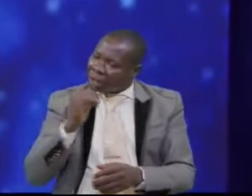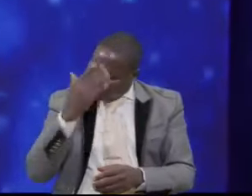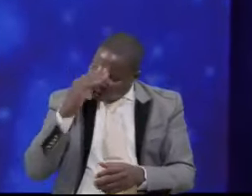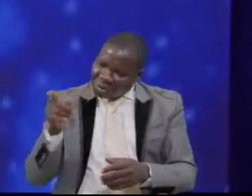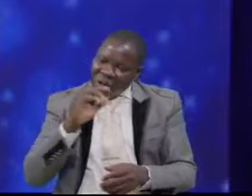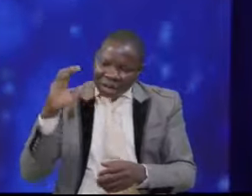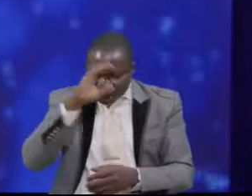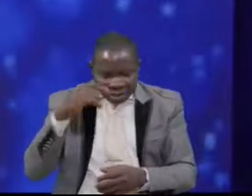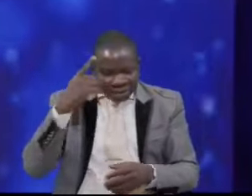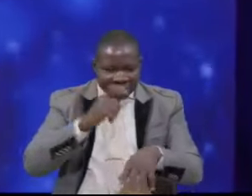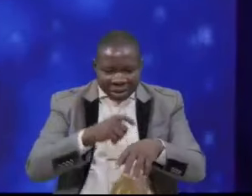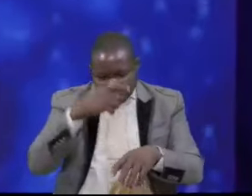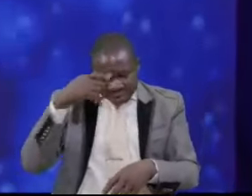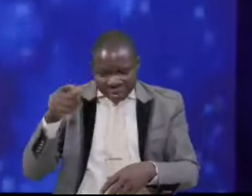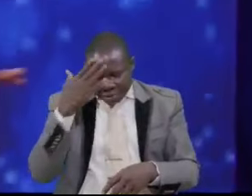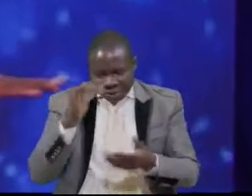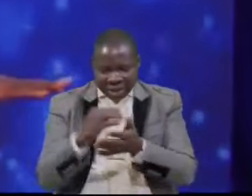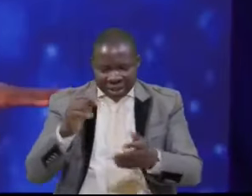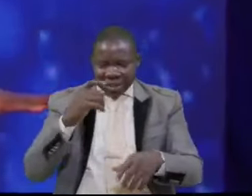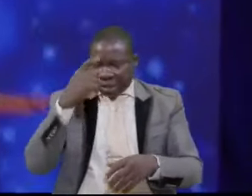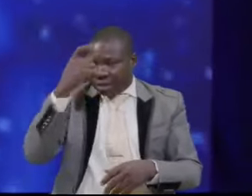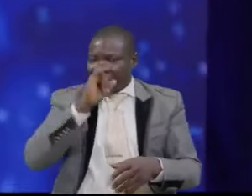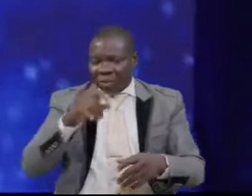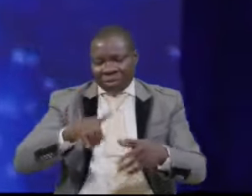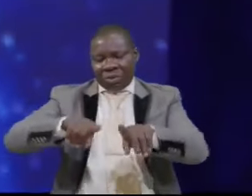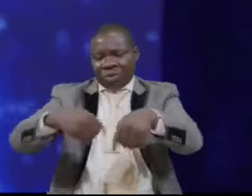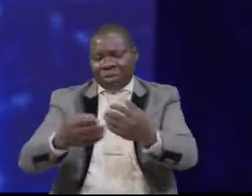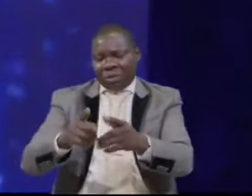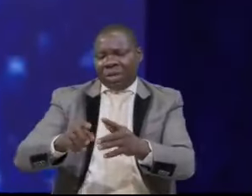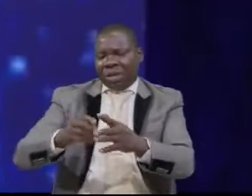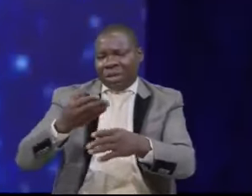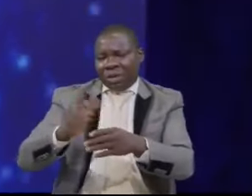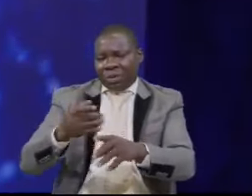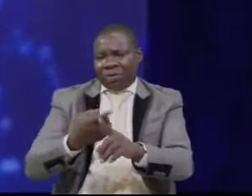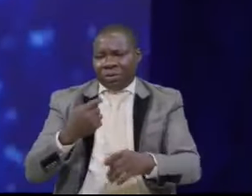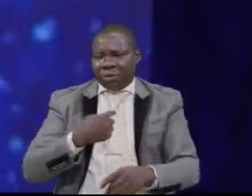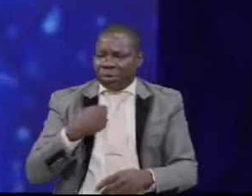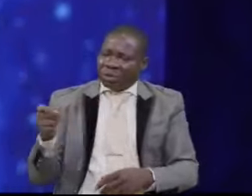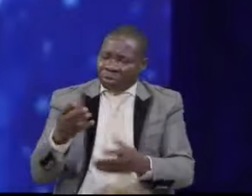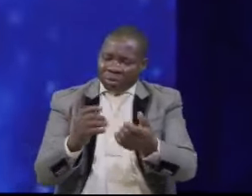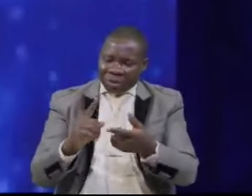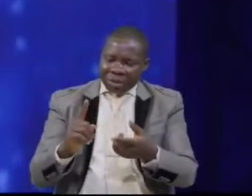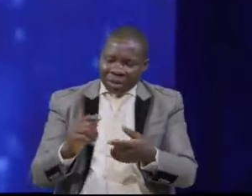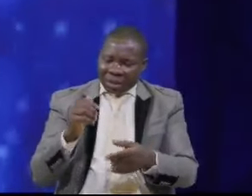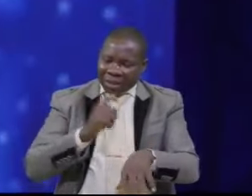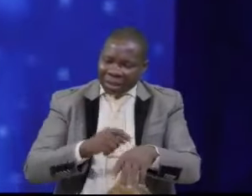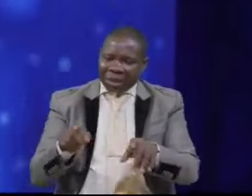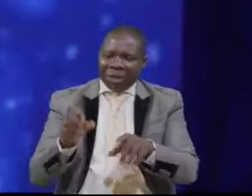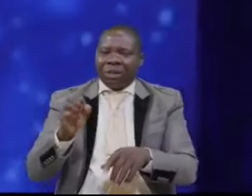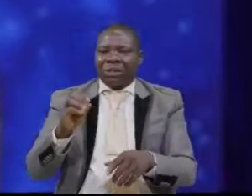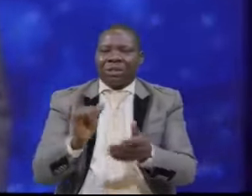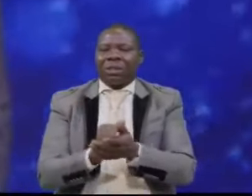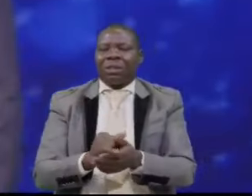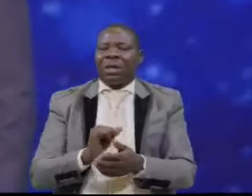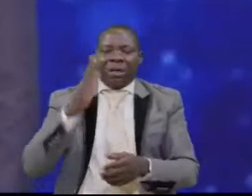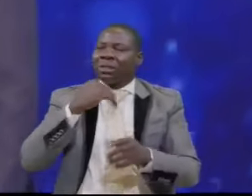gone away from me. And you are looking for time so that I then was okay, leave them. He wouldn't